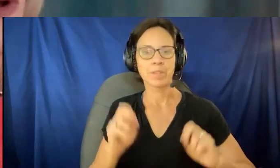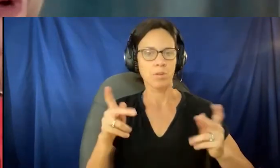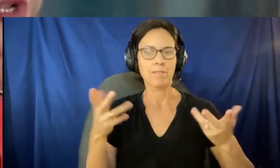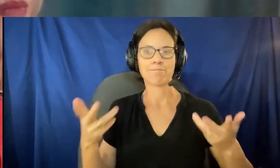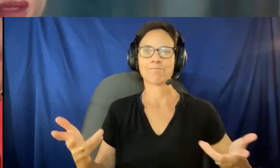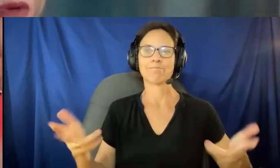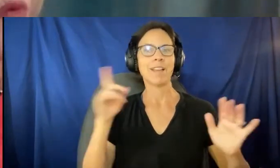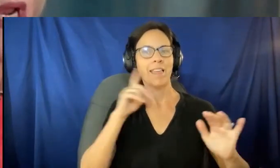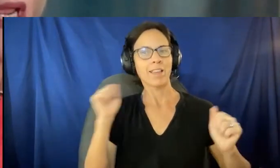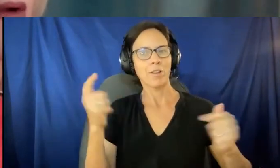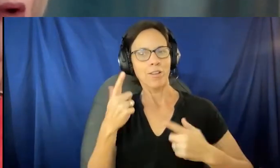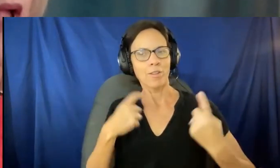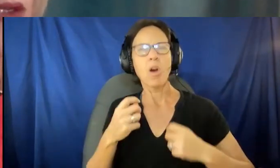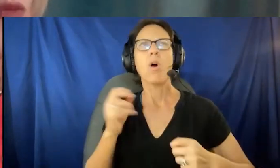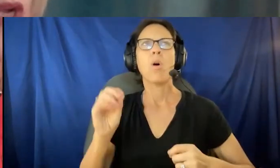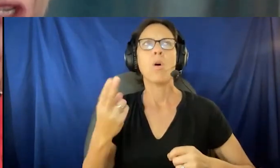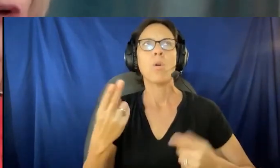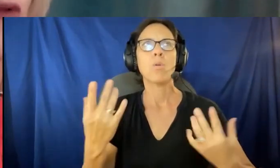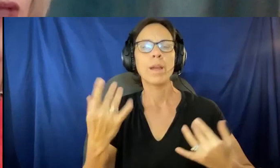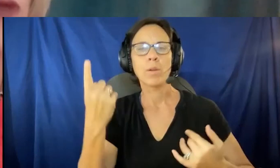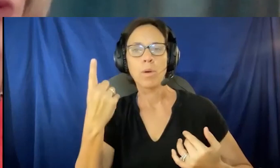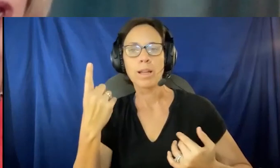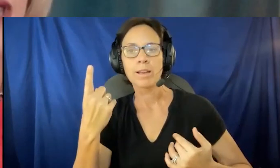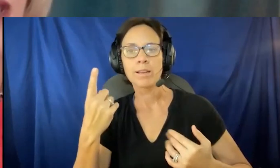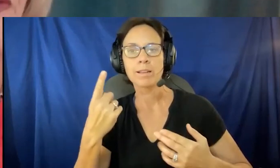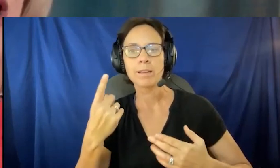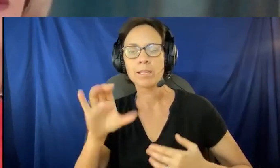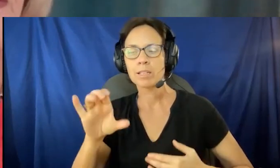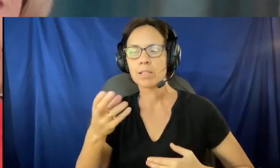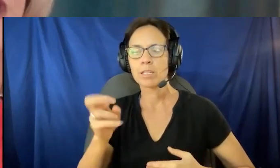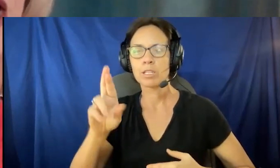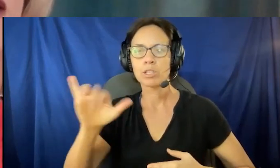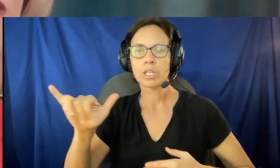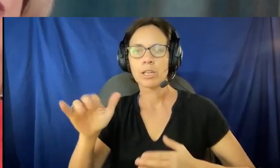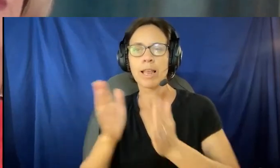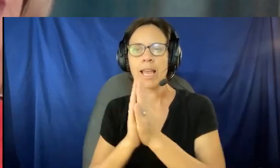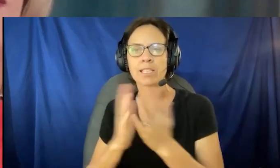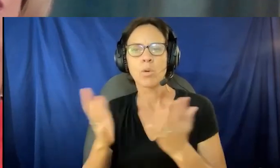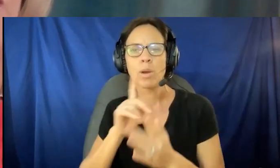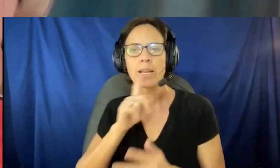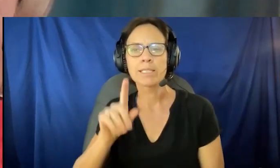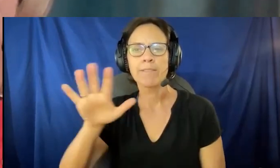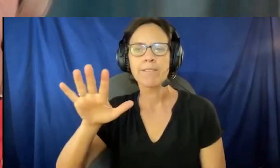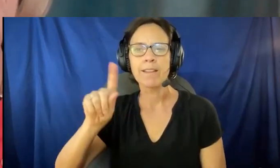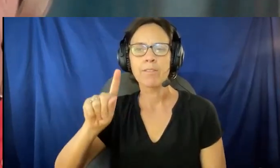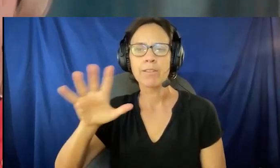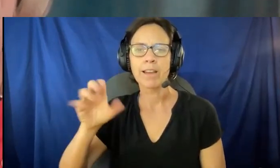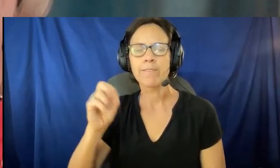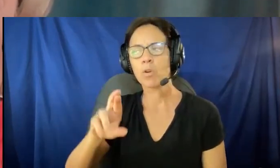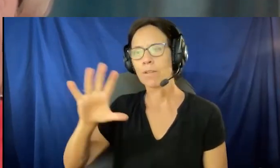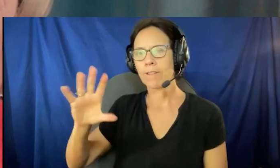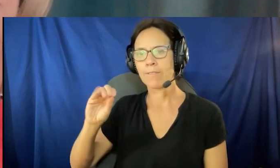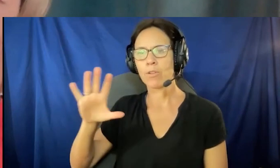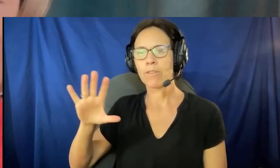about every question, but there was one in here asked by Cheryl, that is, what is a 515 or 505 letter